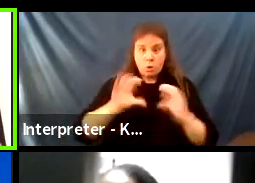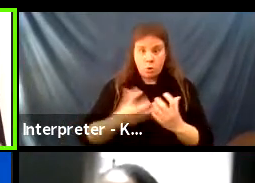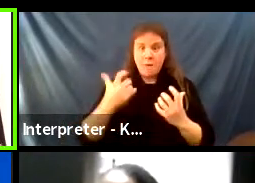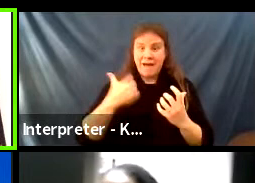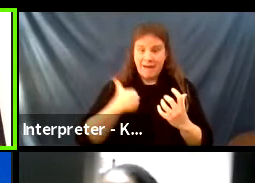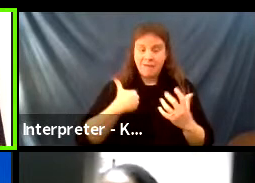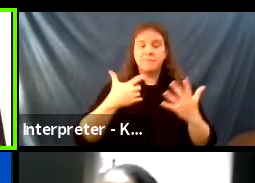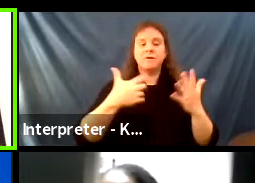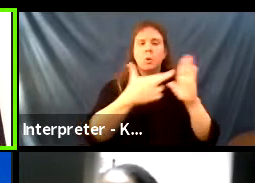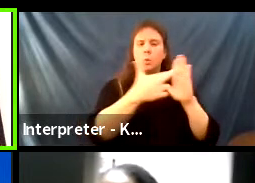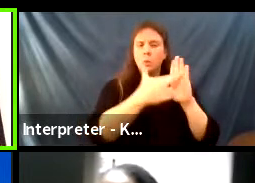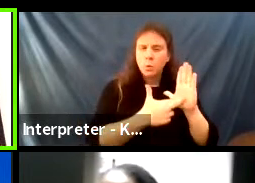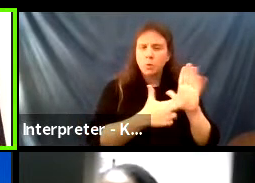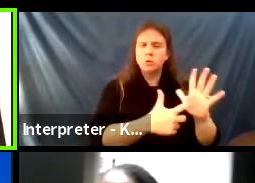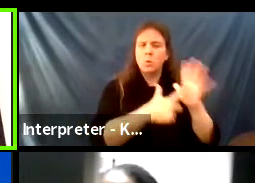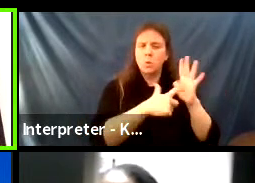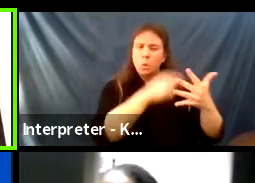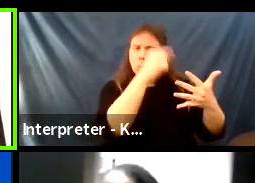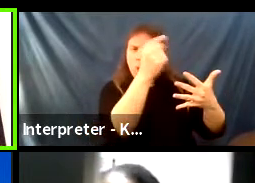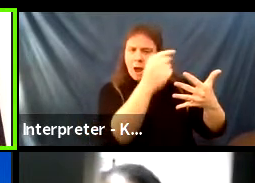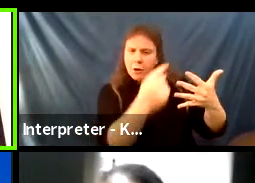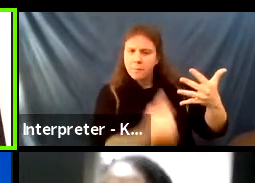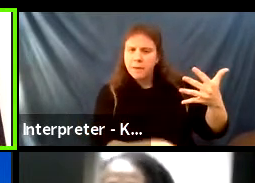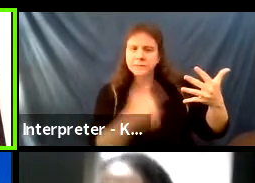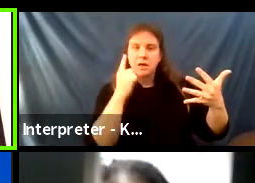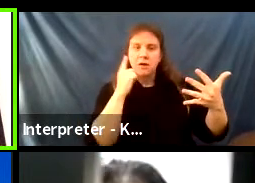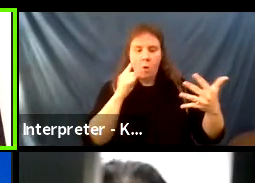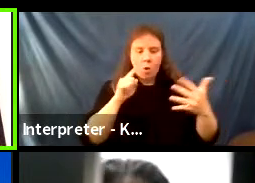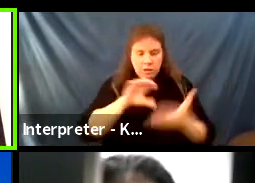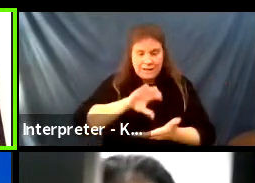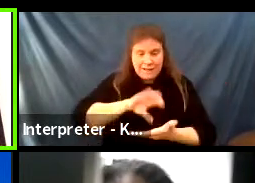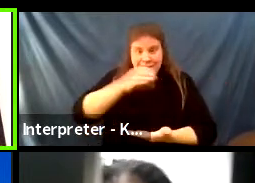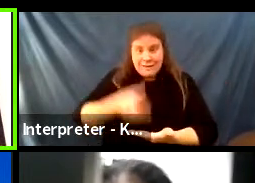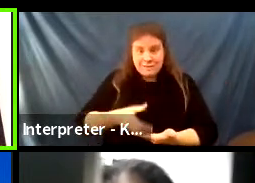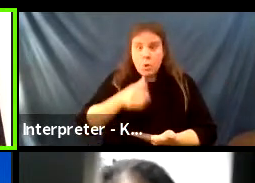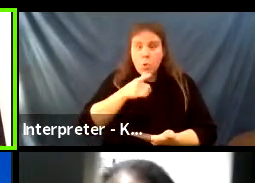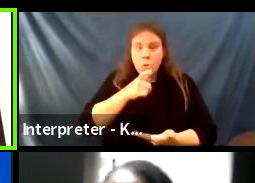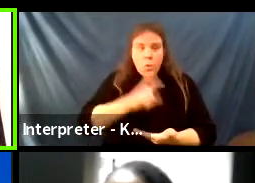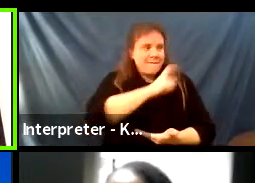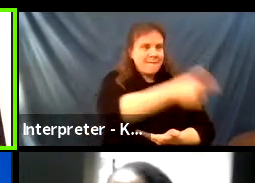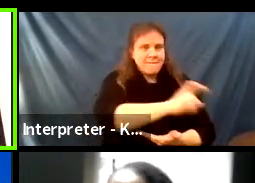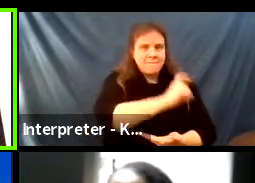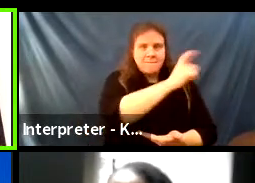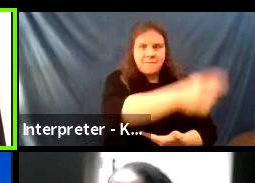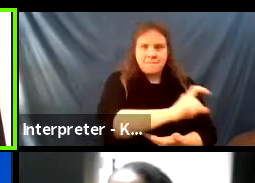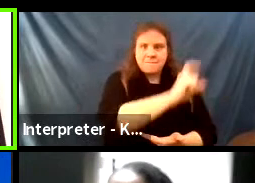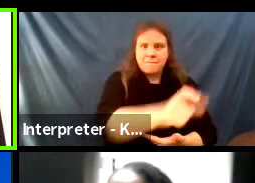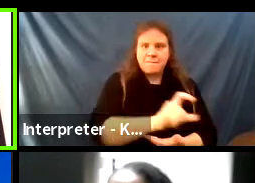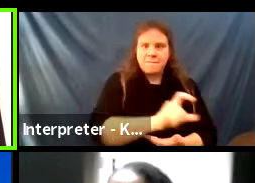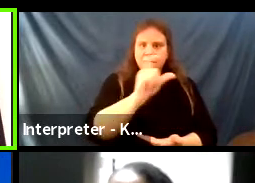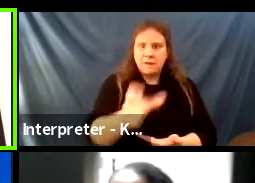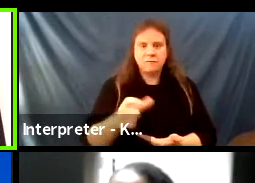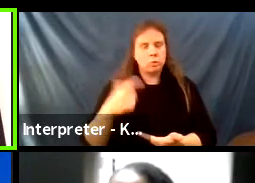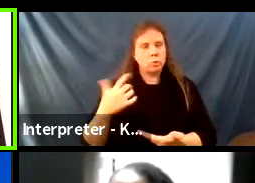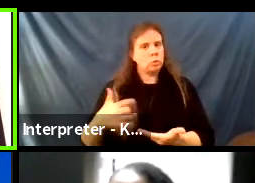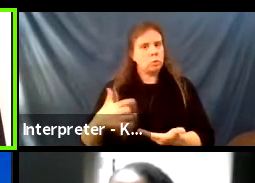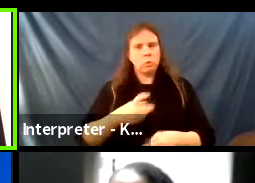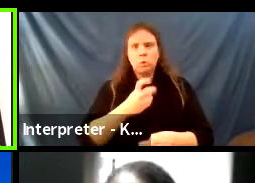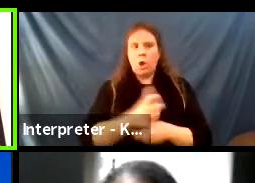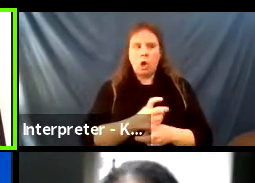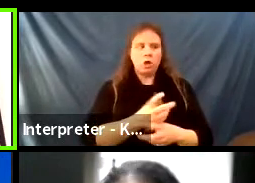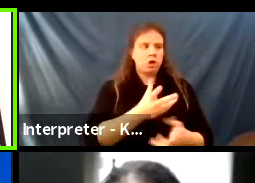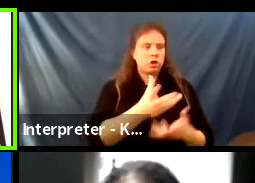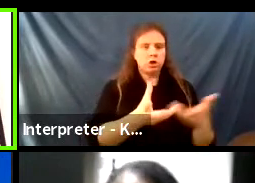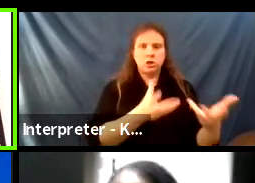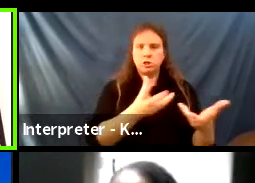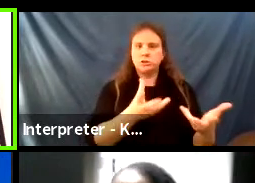of directing those doses to the providers who can reach the healthcare workers